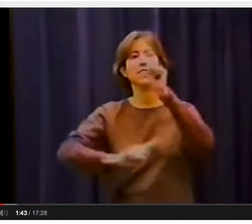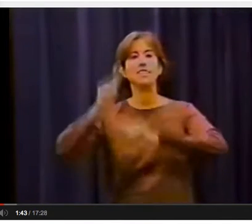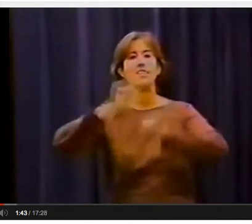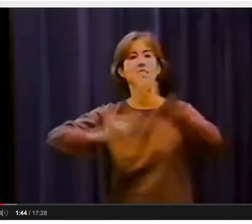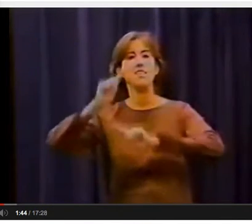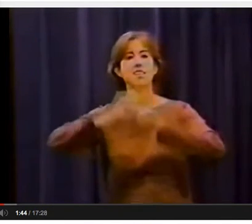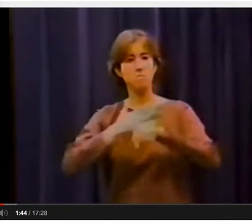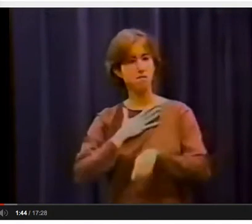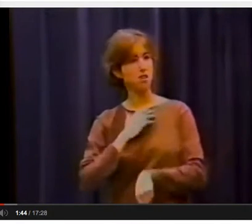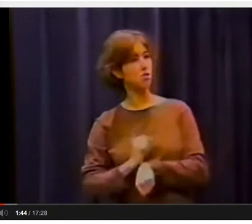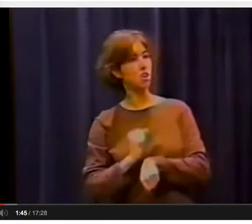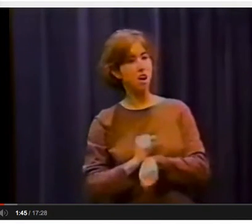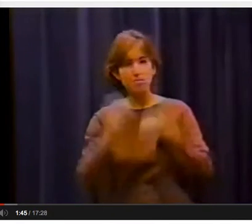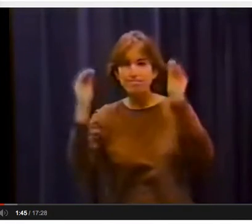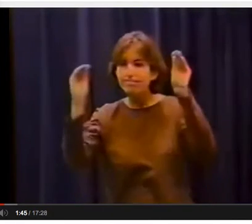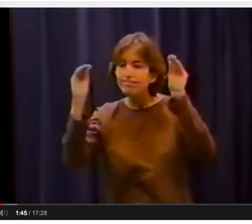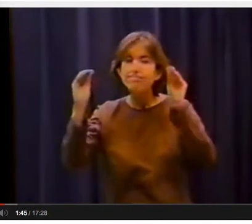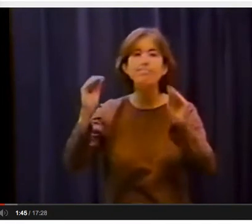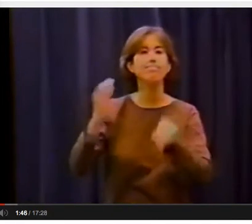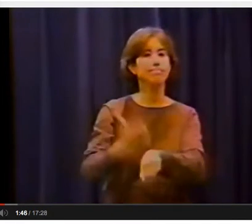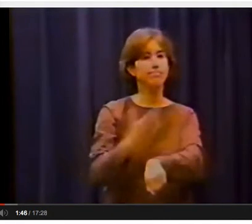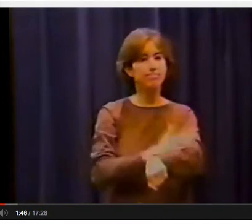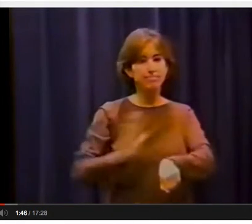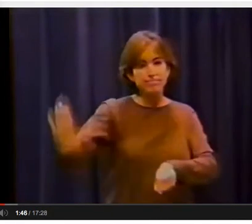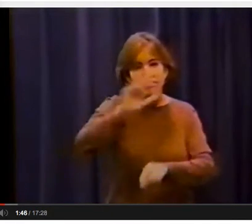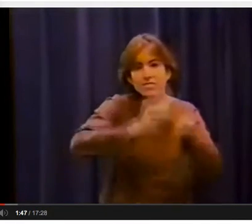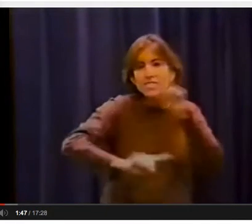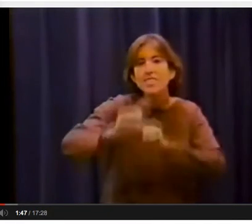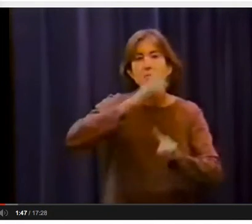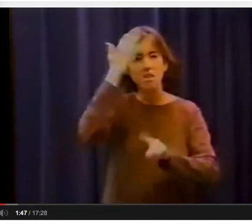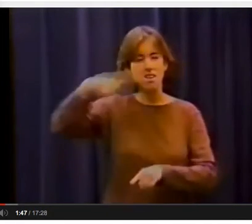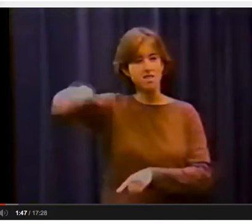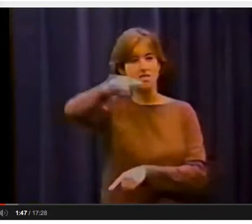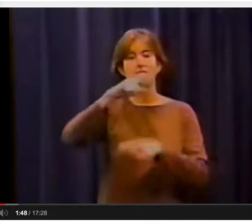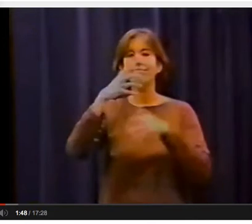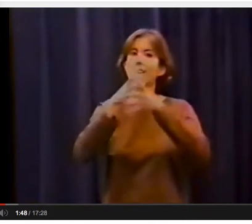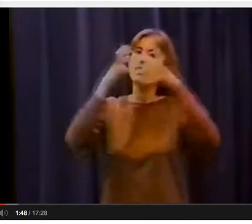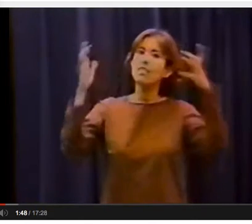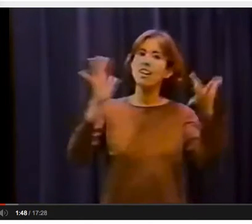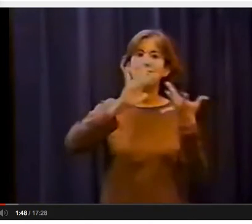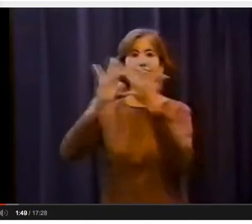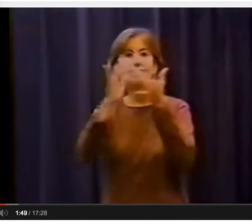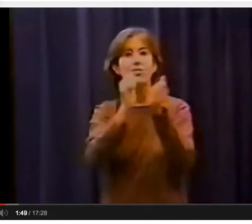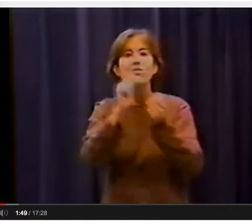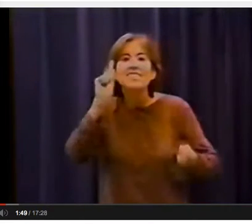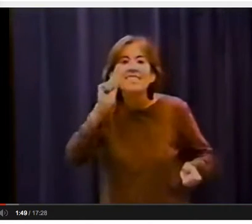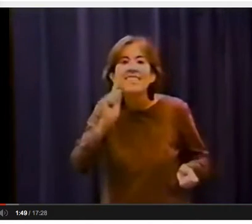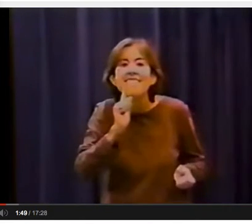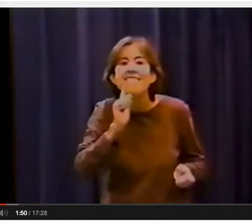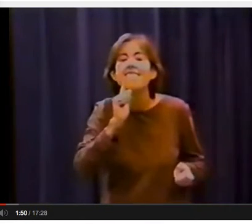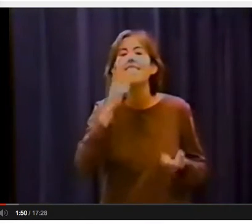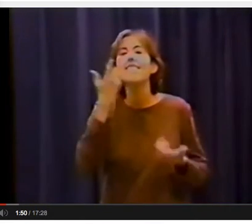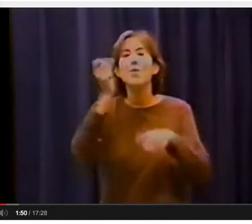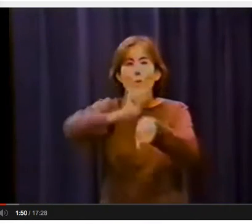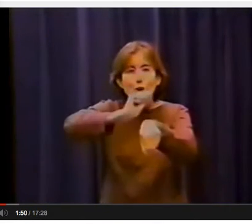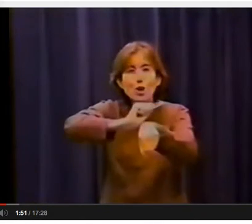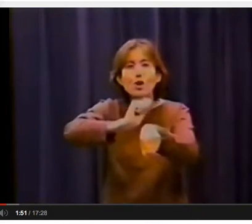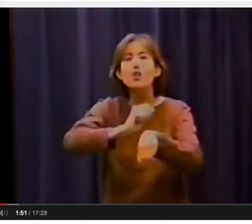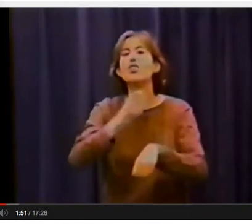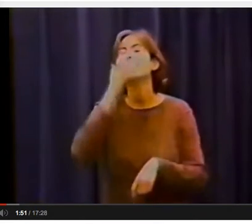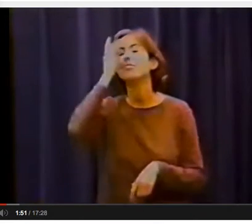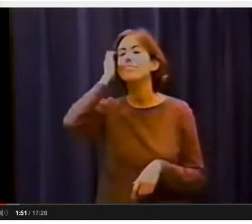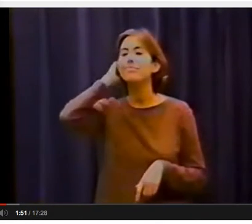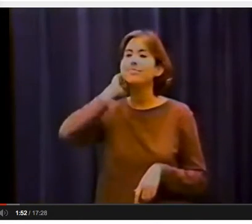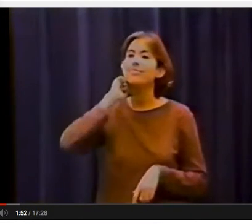Also, while I was at Gallaudet, I was teaching students who worked at Gallaudet. I was teaching them signing so that they could communicate better. They had a lot of contact with